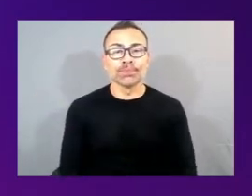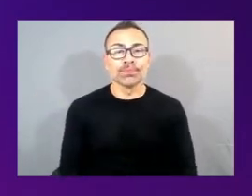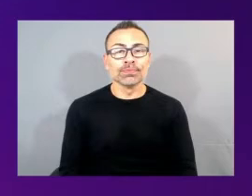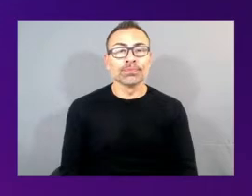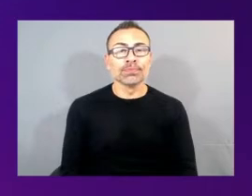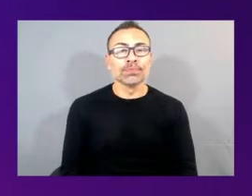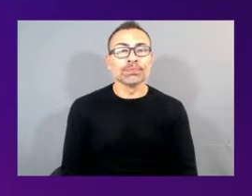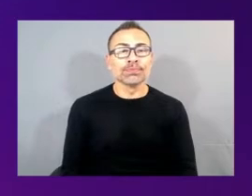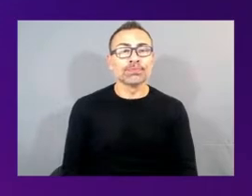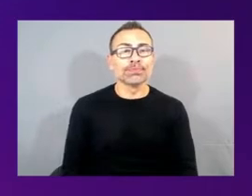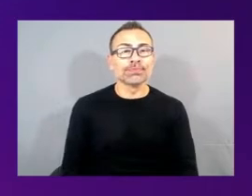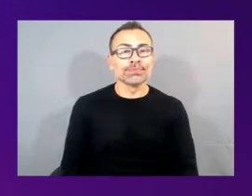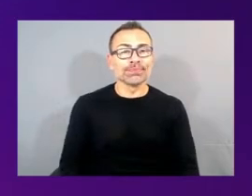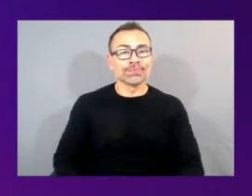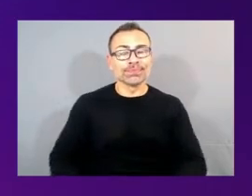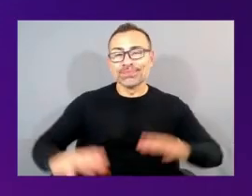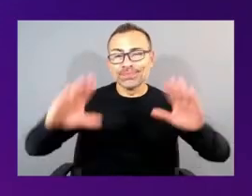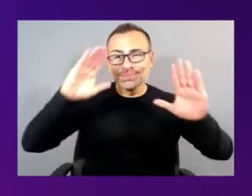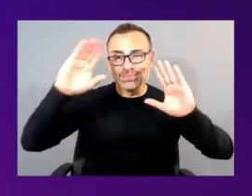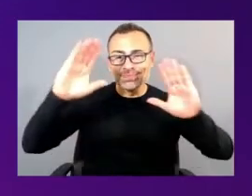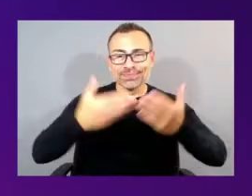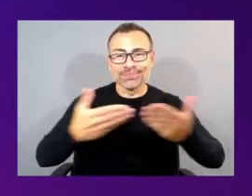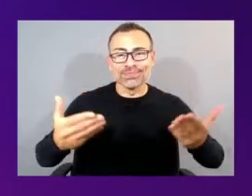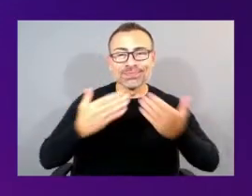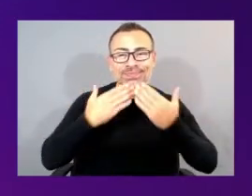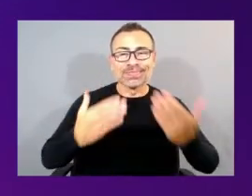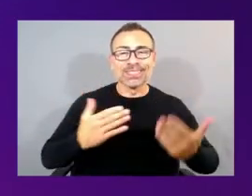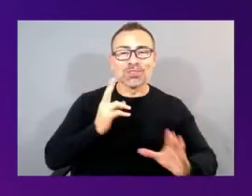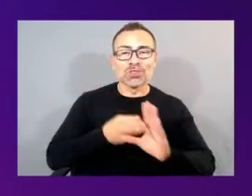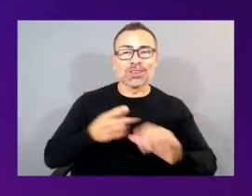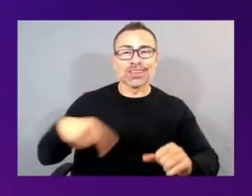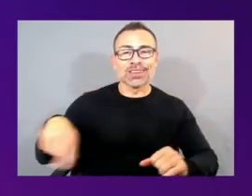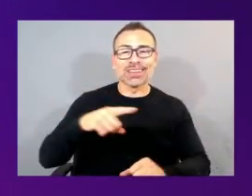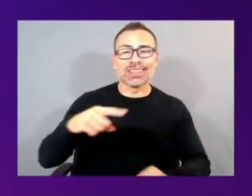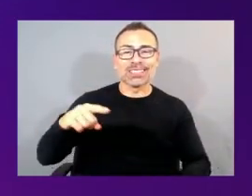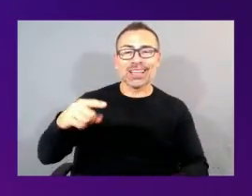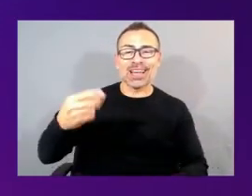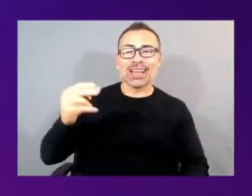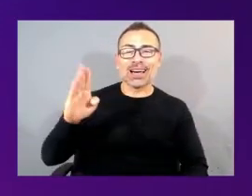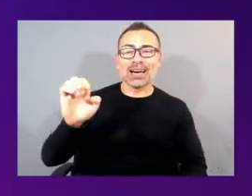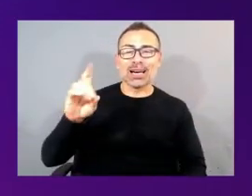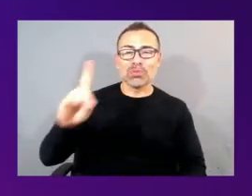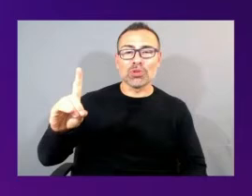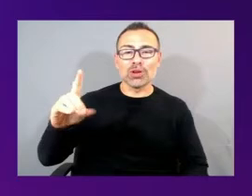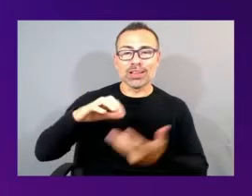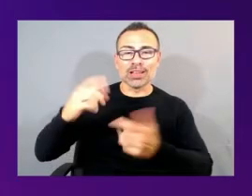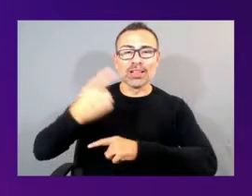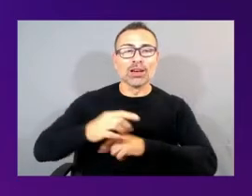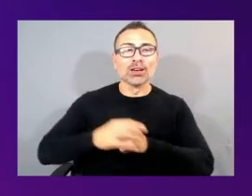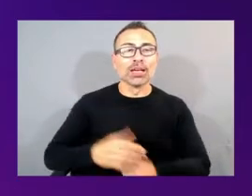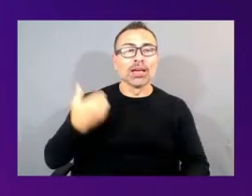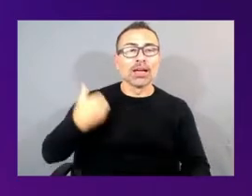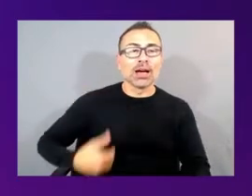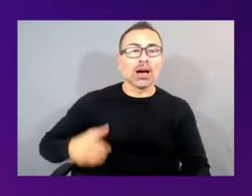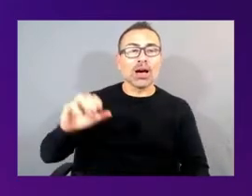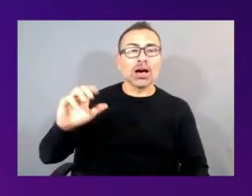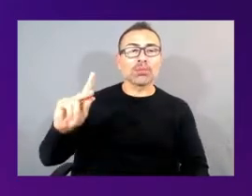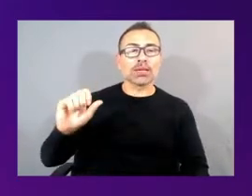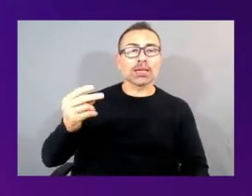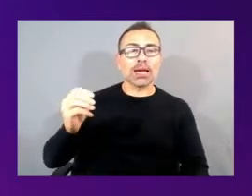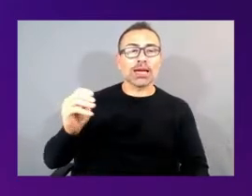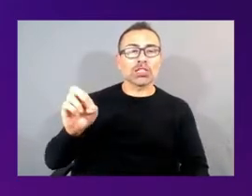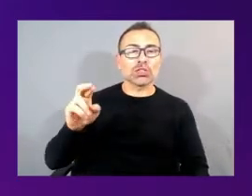Hi, everyone. Thanks for joining us at Hybrid Cloud Day. I'm Kashmira, and I'm a product manager in AWS Snow